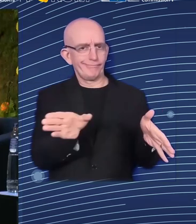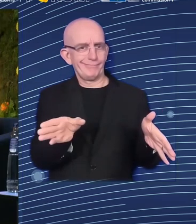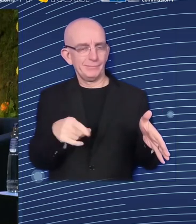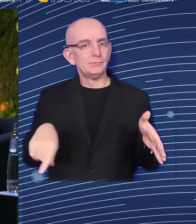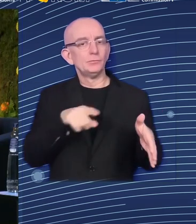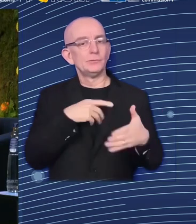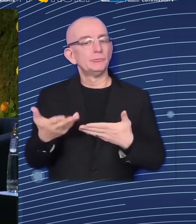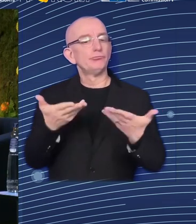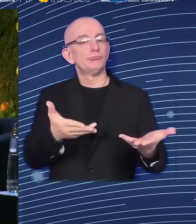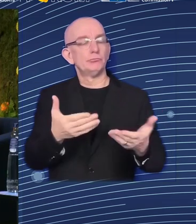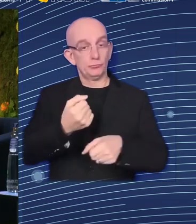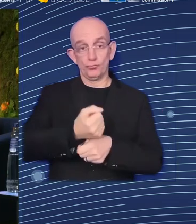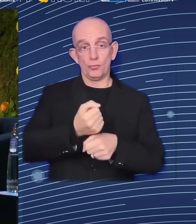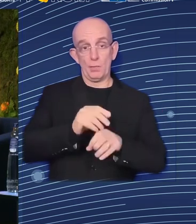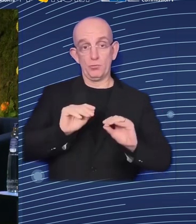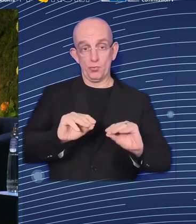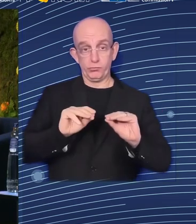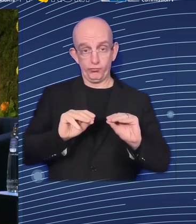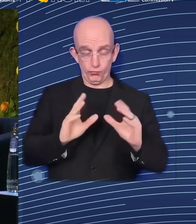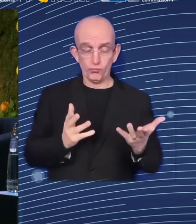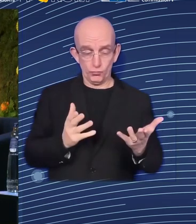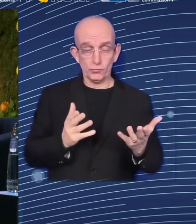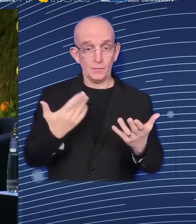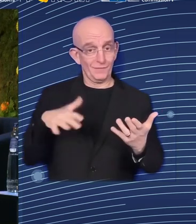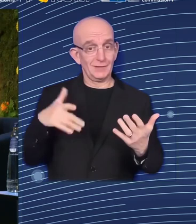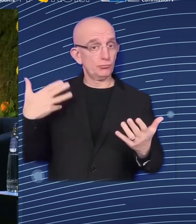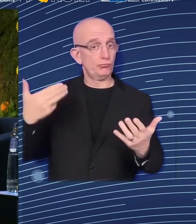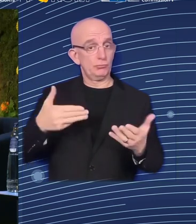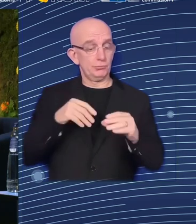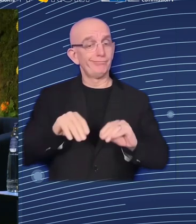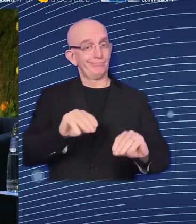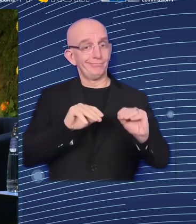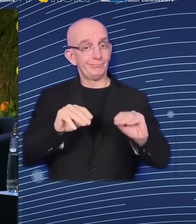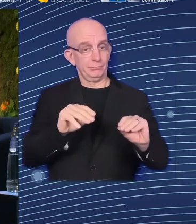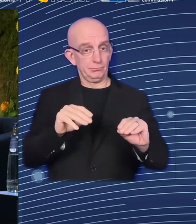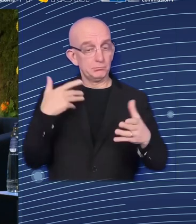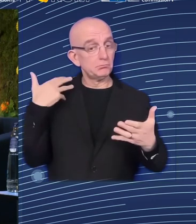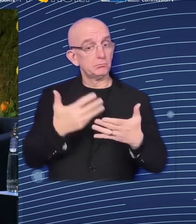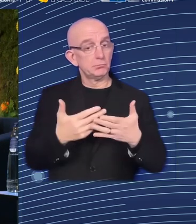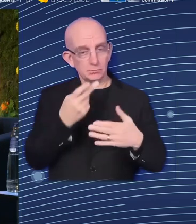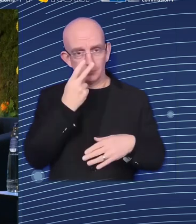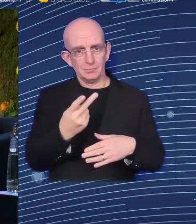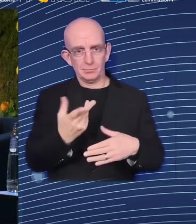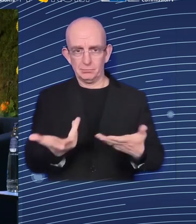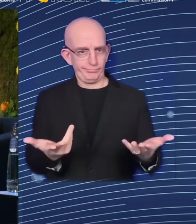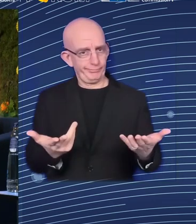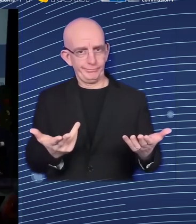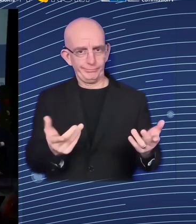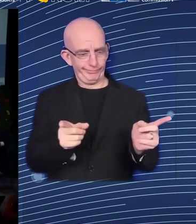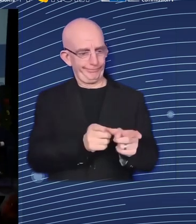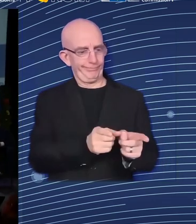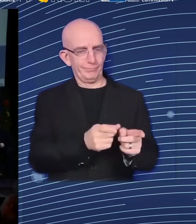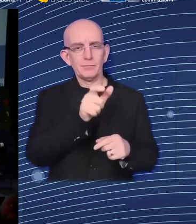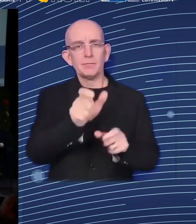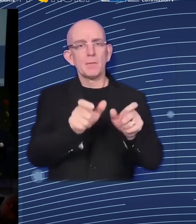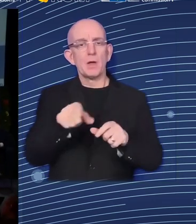instance, people with migration background, they self-exclude themselves if they don't fulfill almost 100% of what is required, and